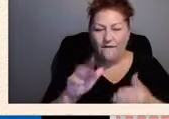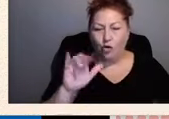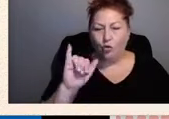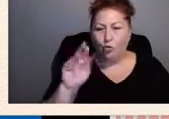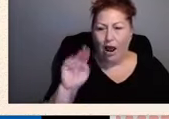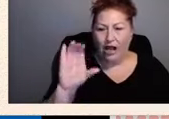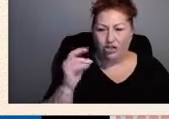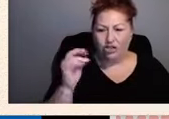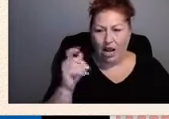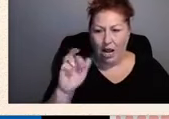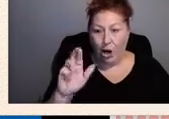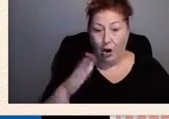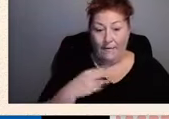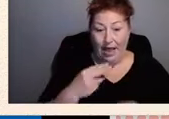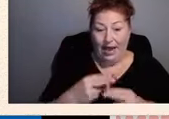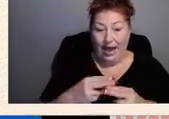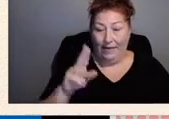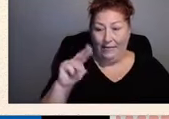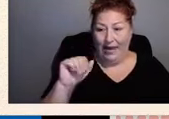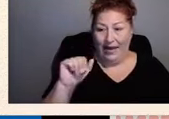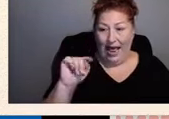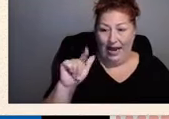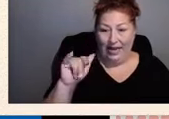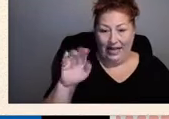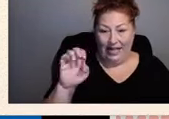is Natalie Jean, and I am the moderator.